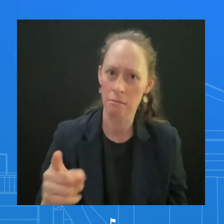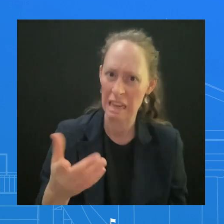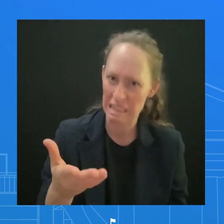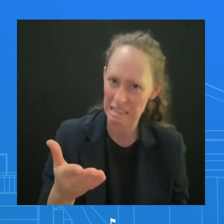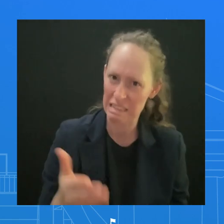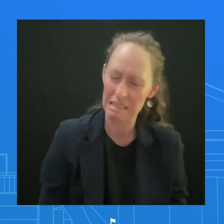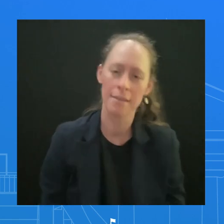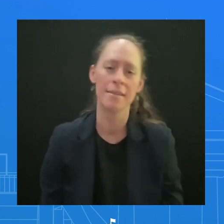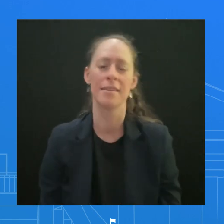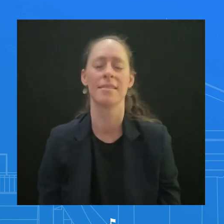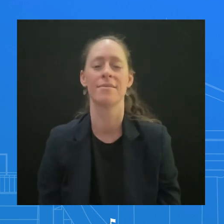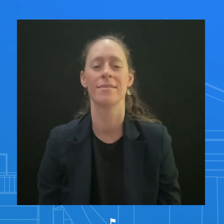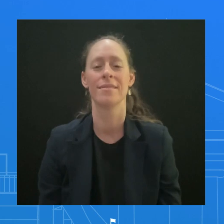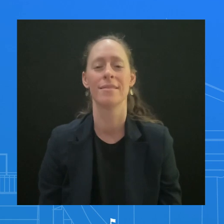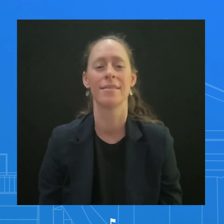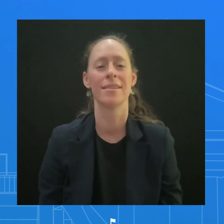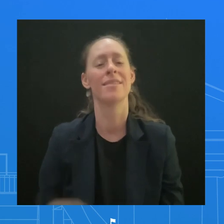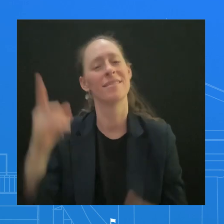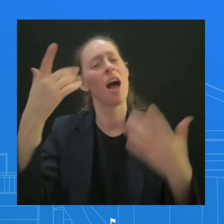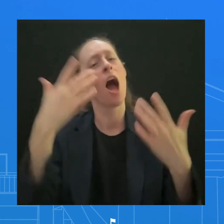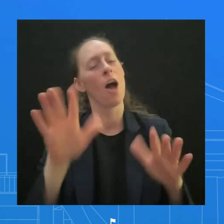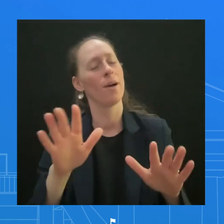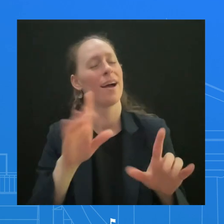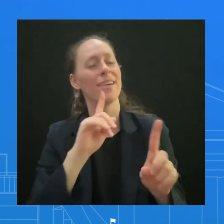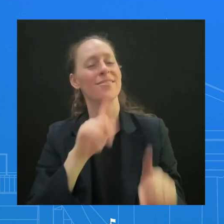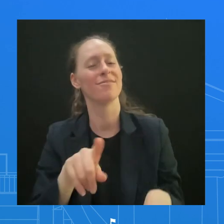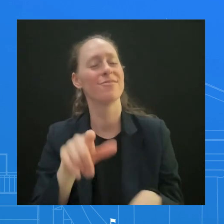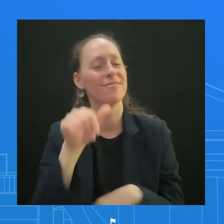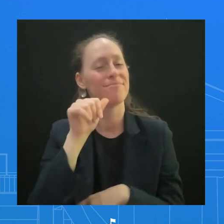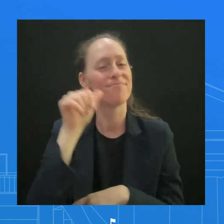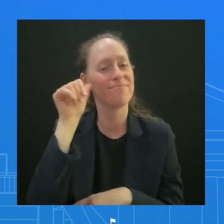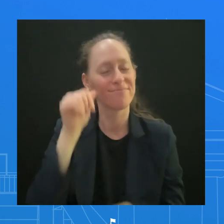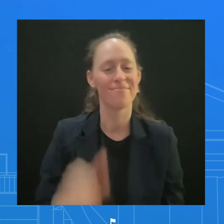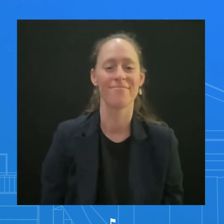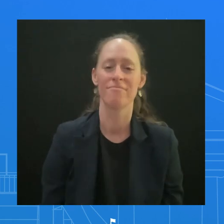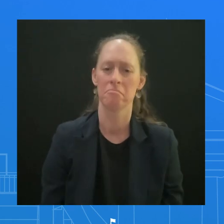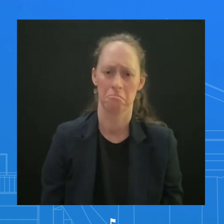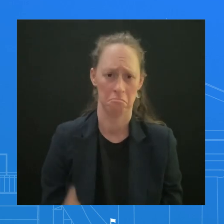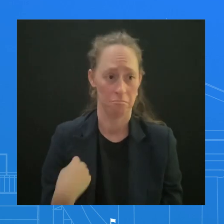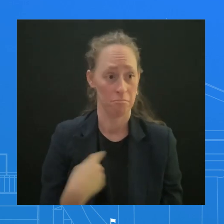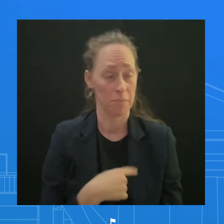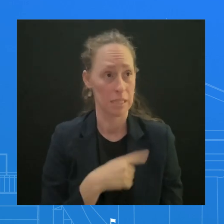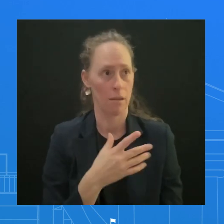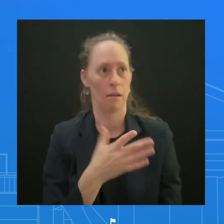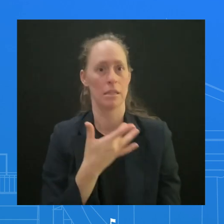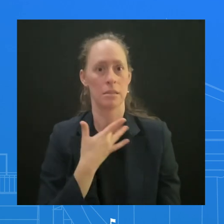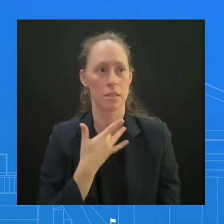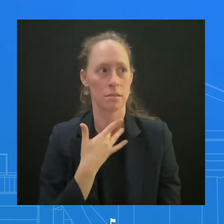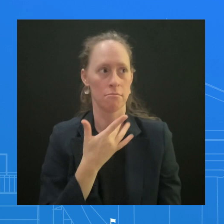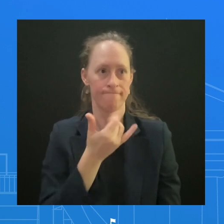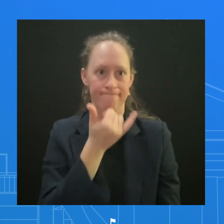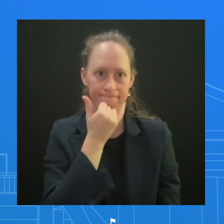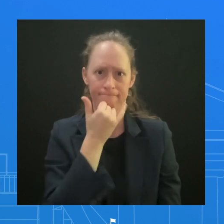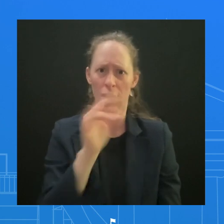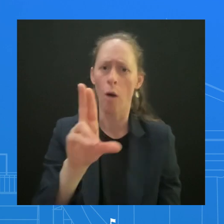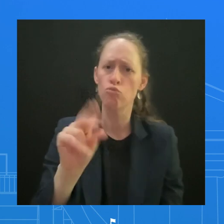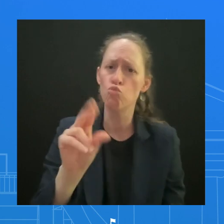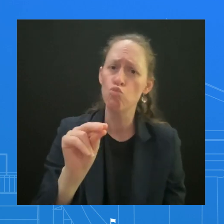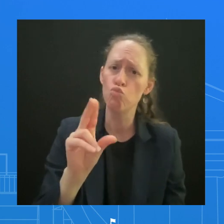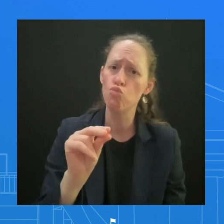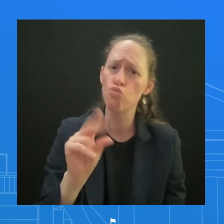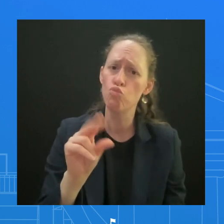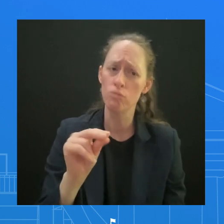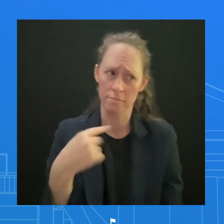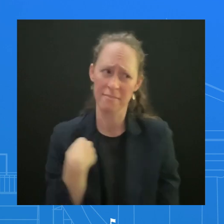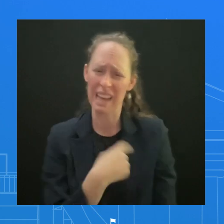We're not bashful about speaking plainly about some of the concerns and issues that we have with